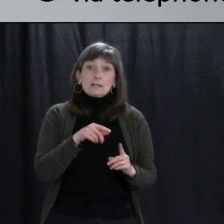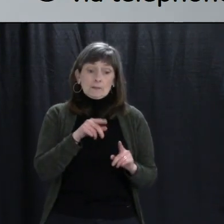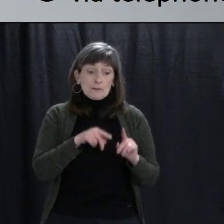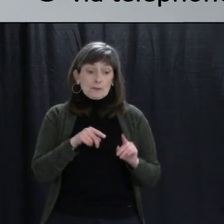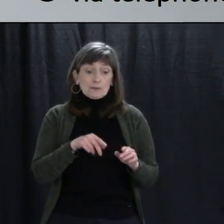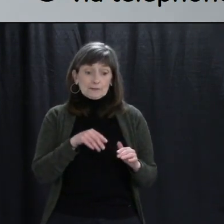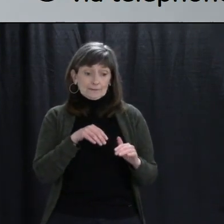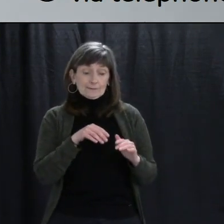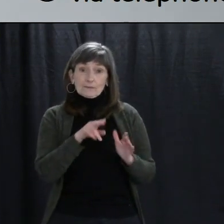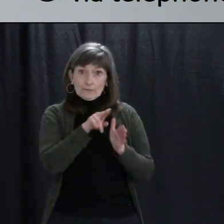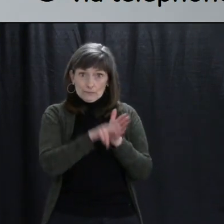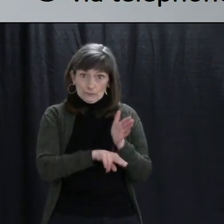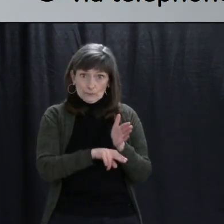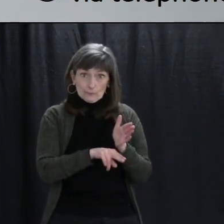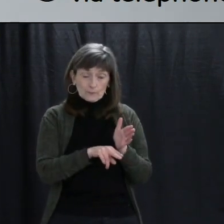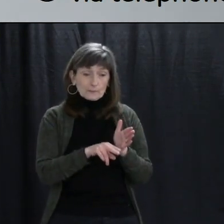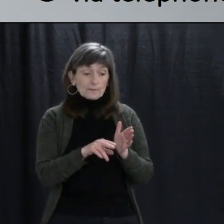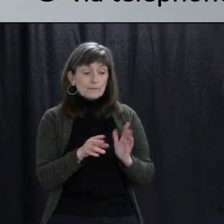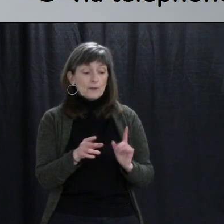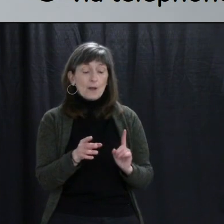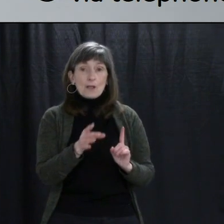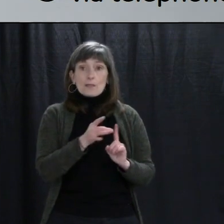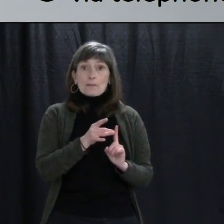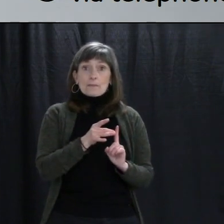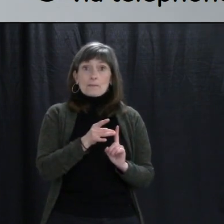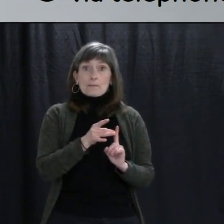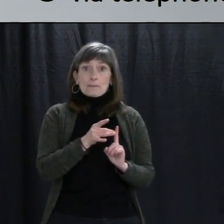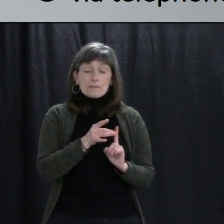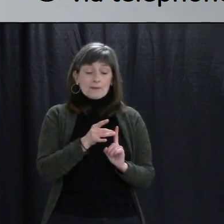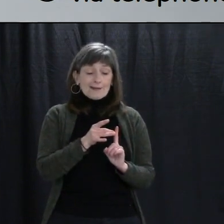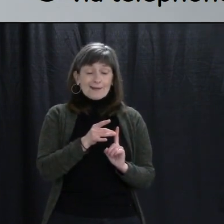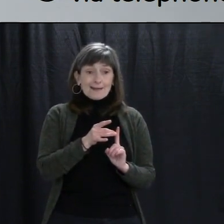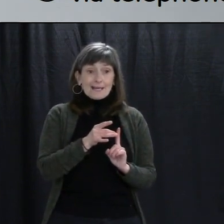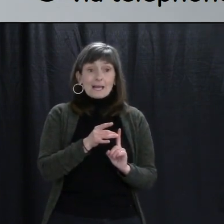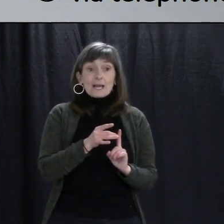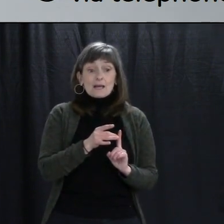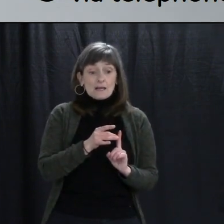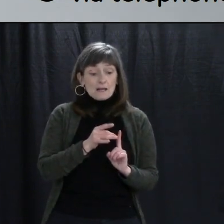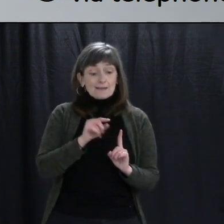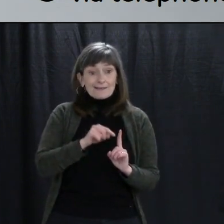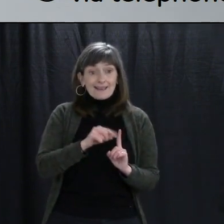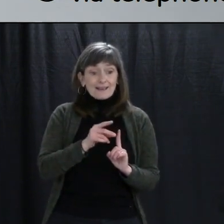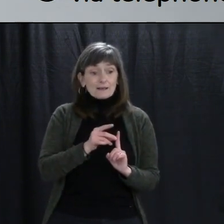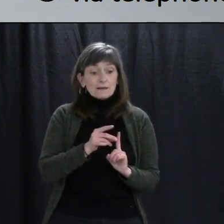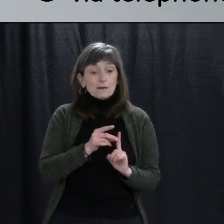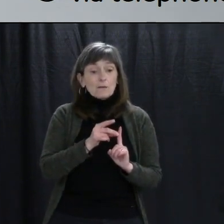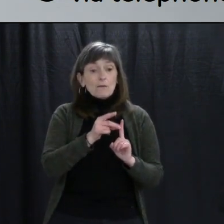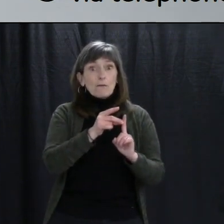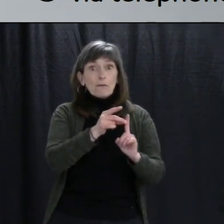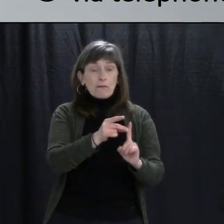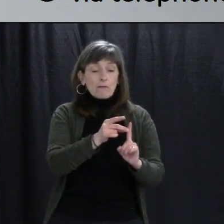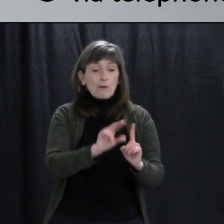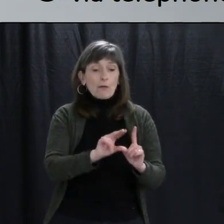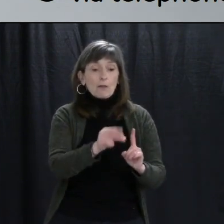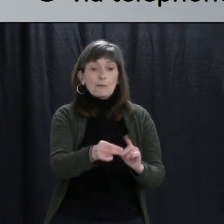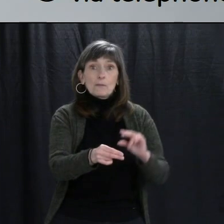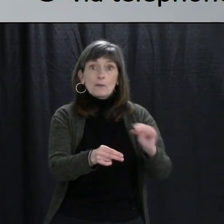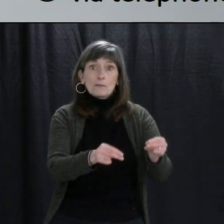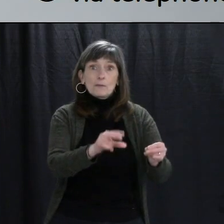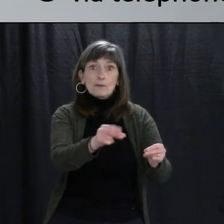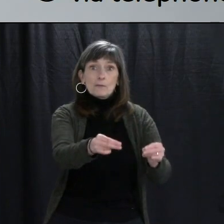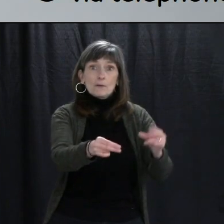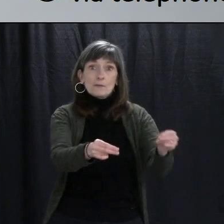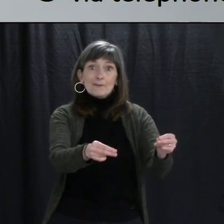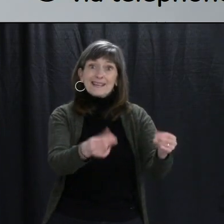at Coles, they may not have become symptomatic or were able to spread that virus right away, hence the incubation